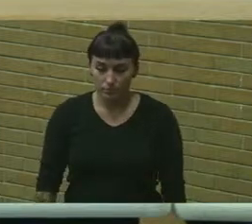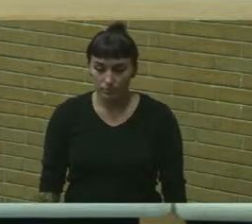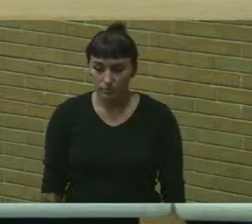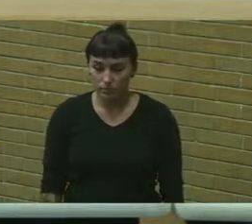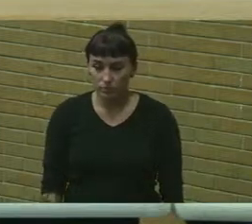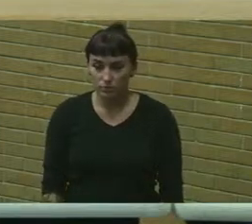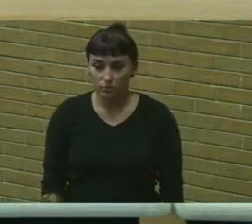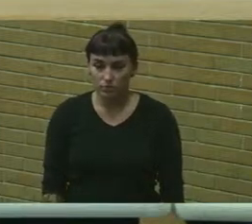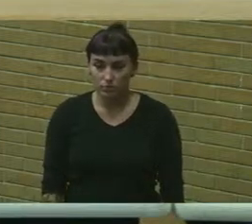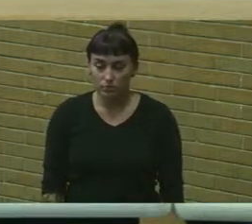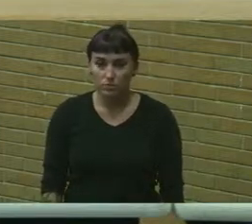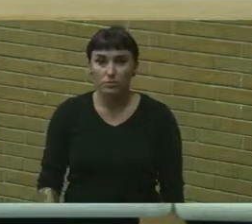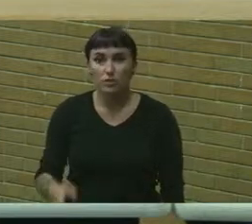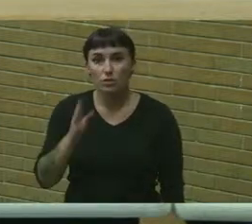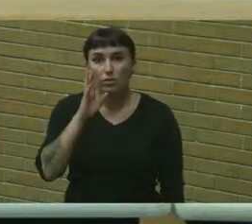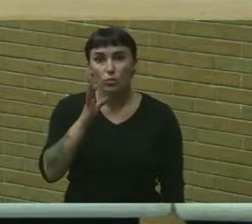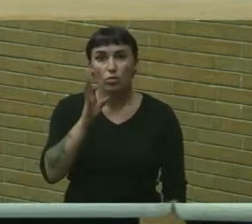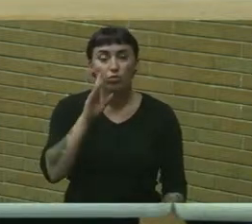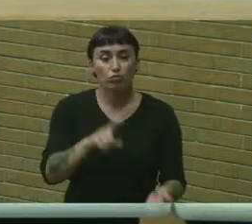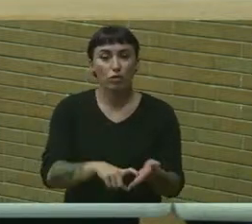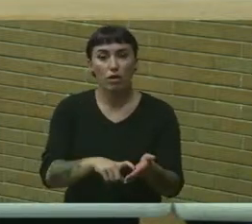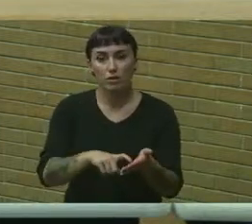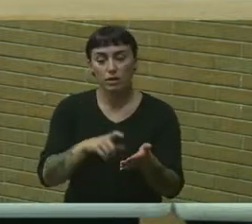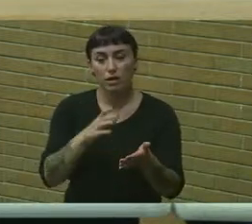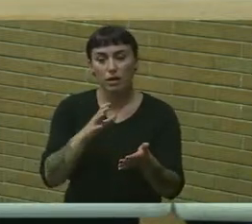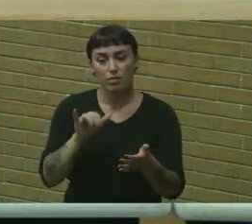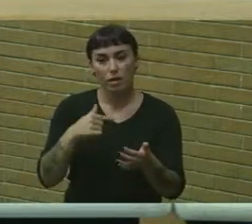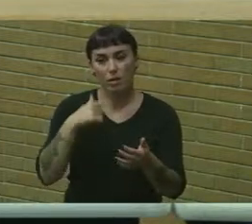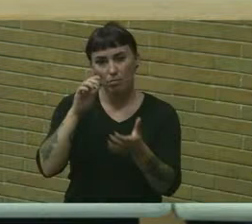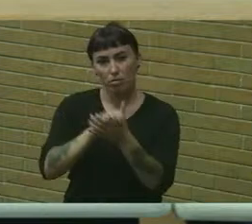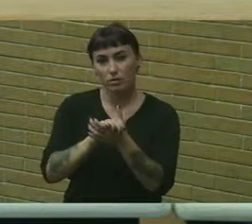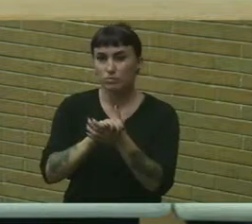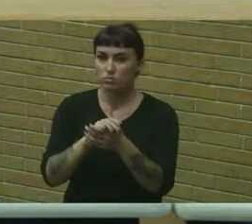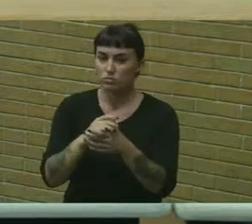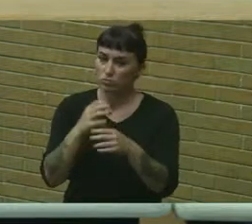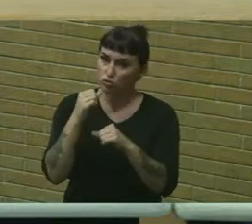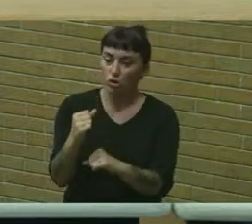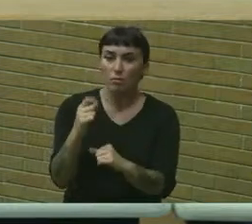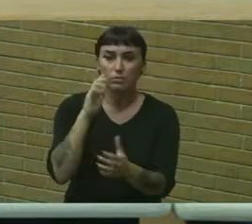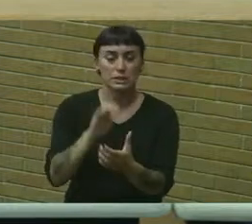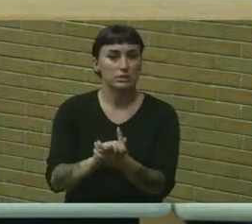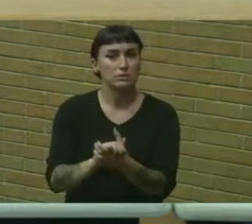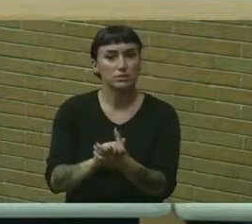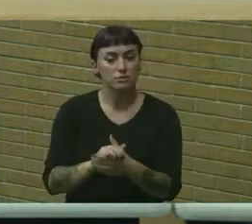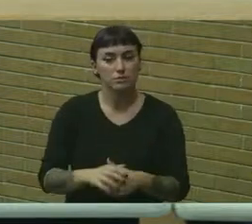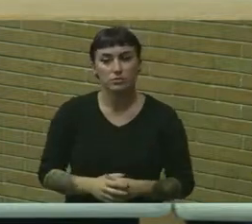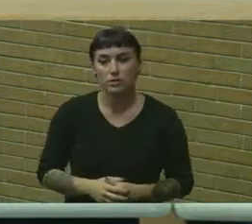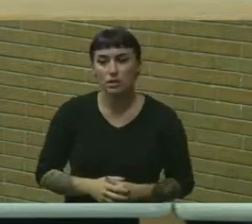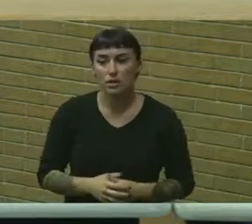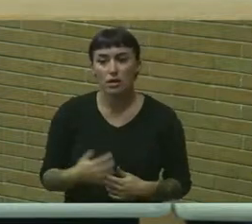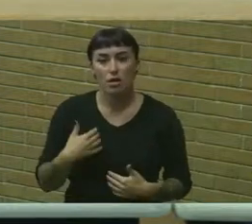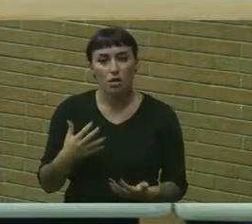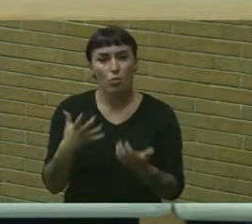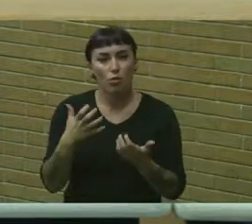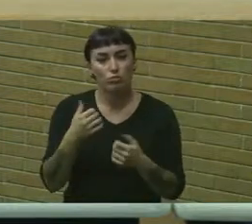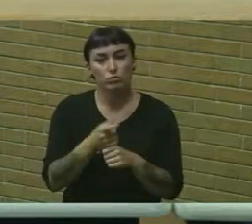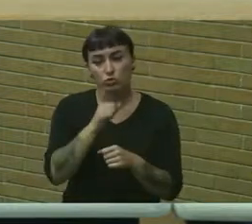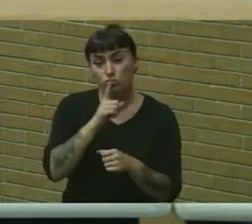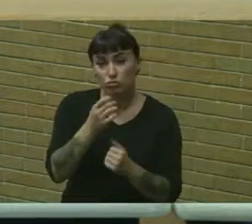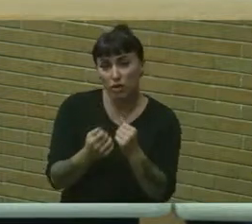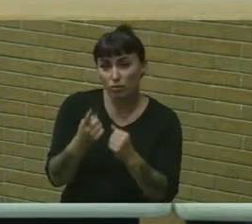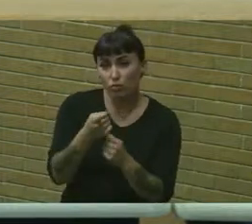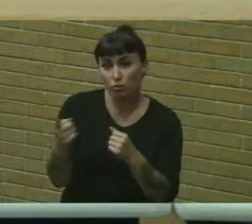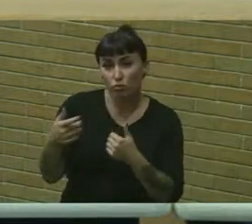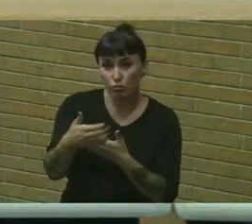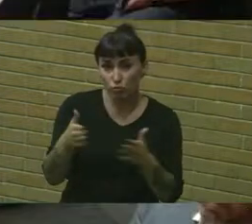We will, recognizing that I believe very strongly, and I want to assure everybody